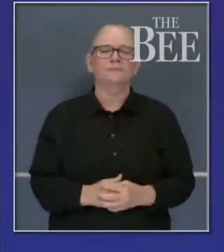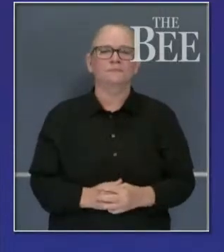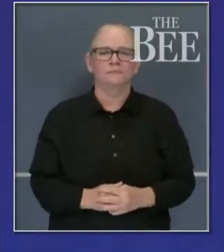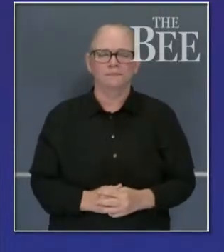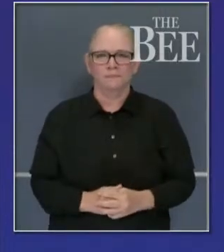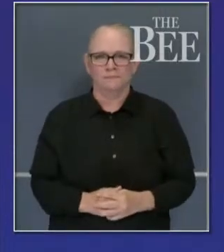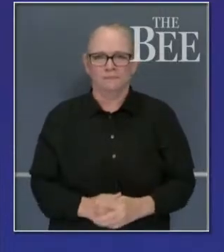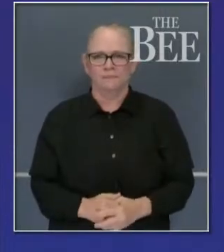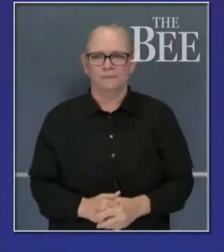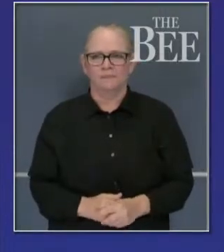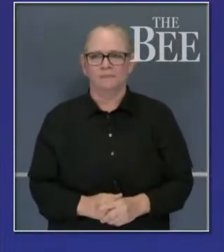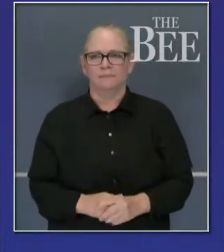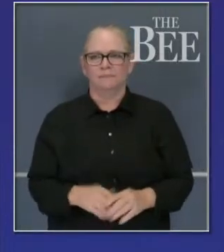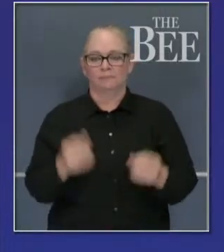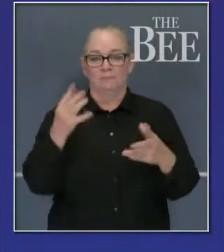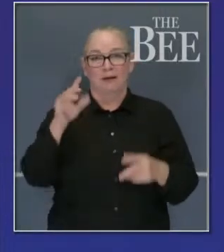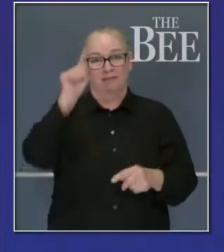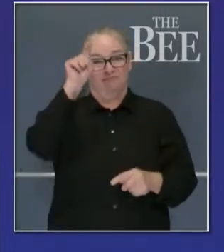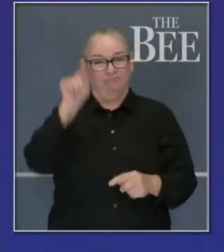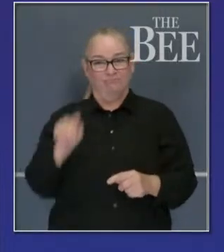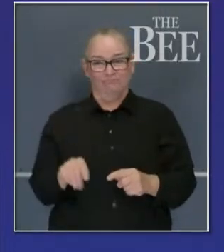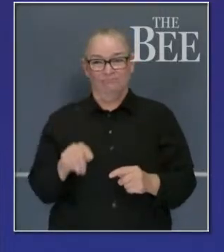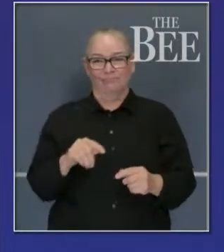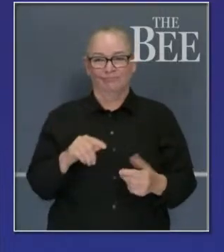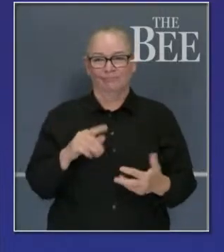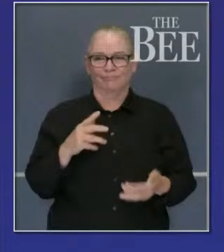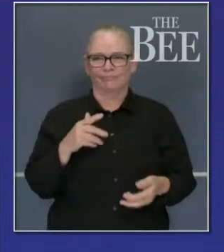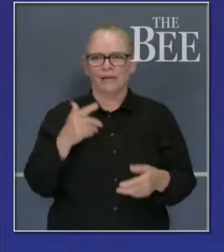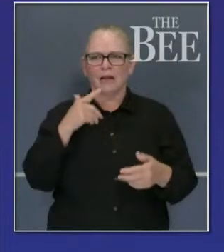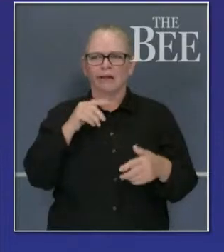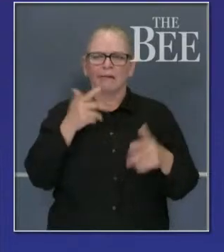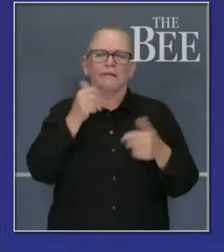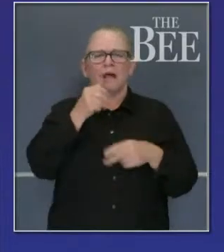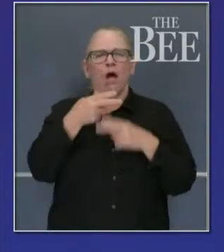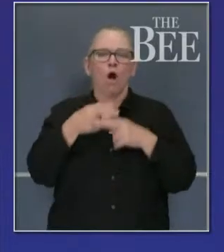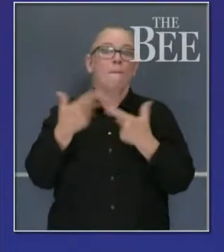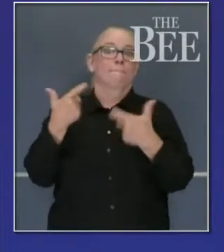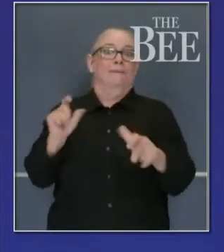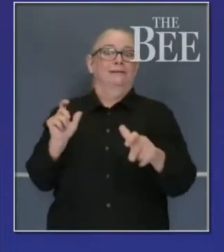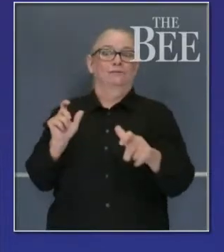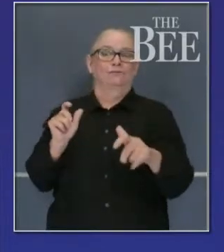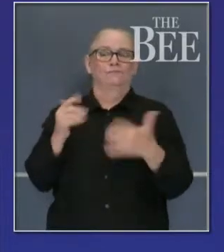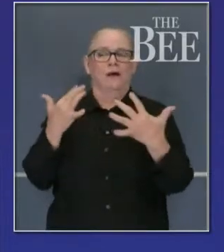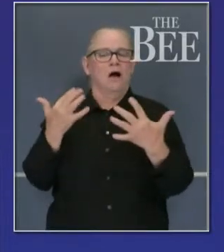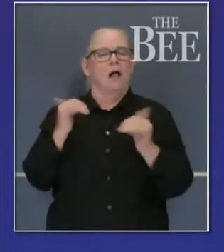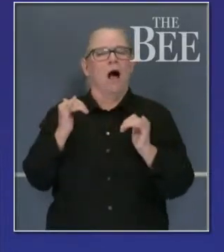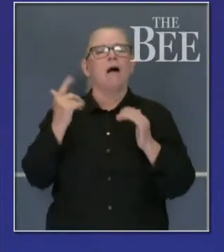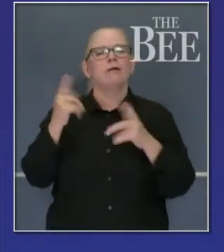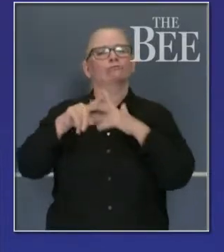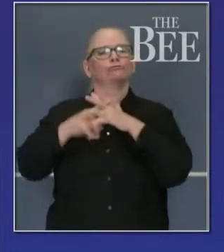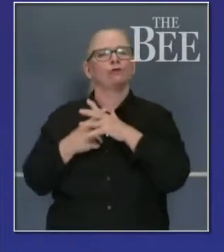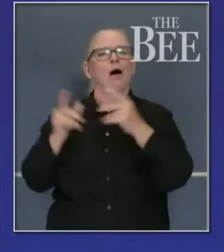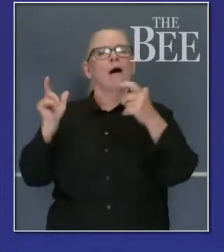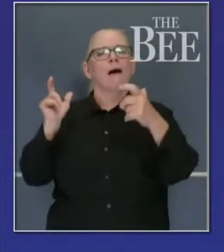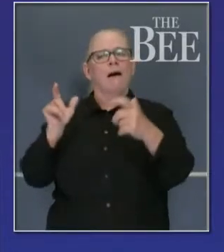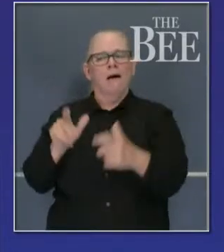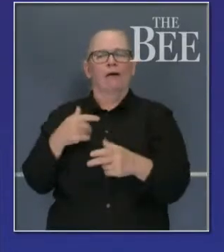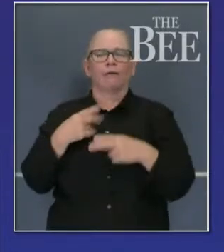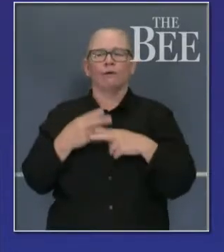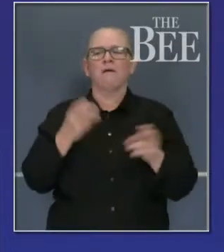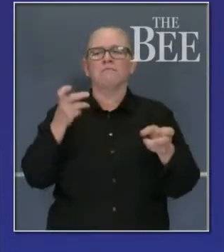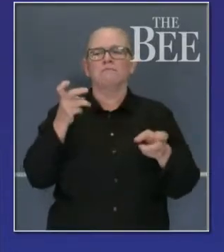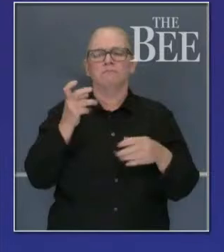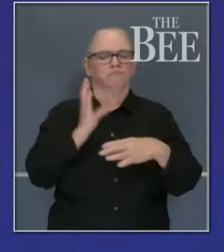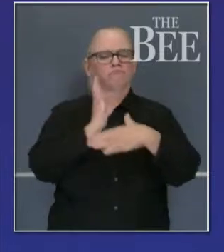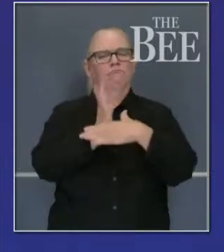longer on our list of major complexes because of the suppression and because of the containment that has been done.